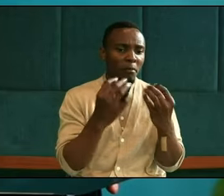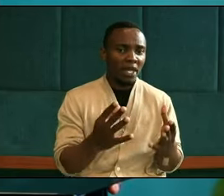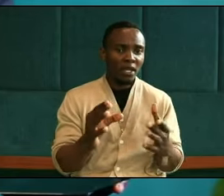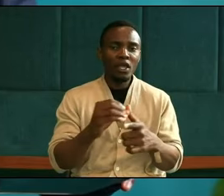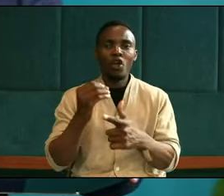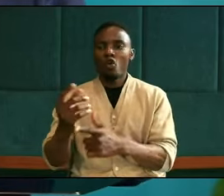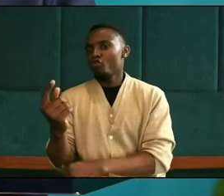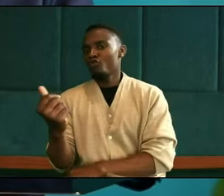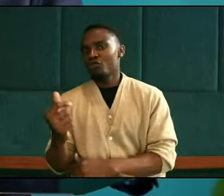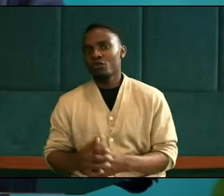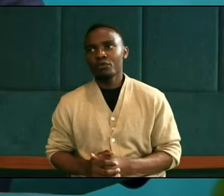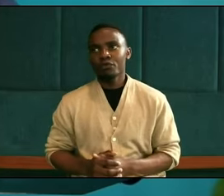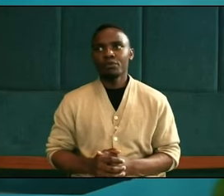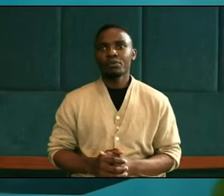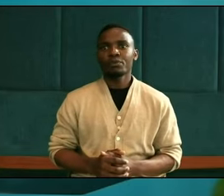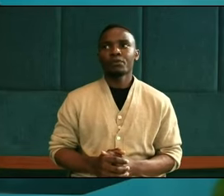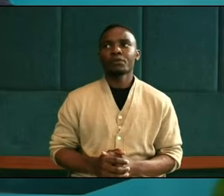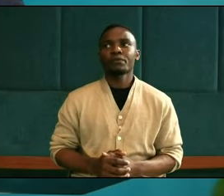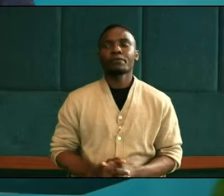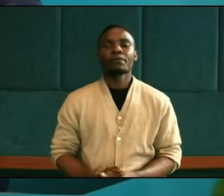me, because this is my punchline.